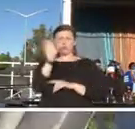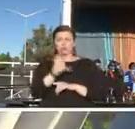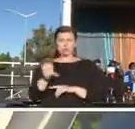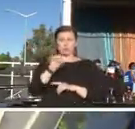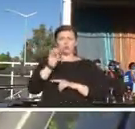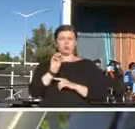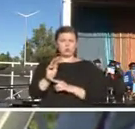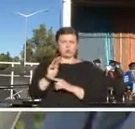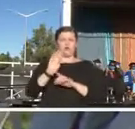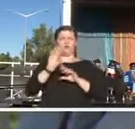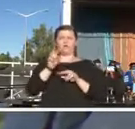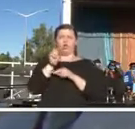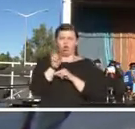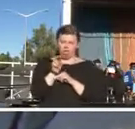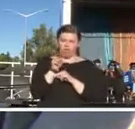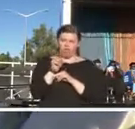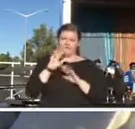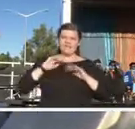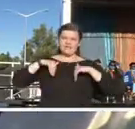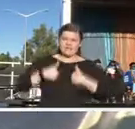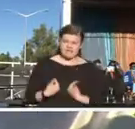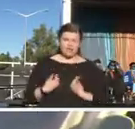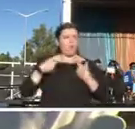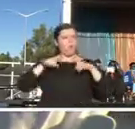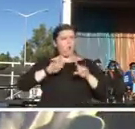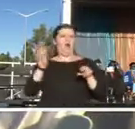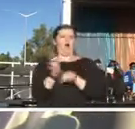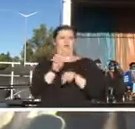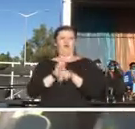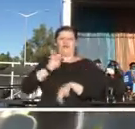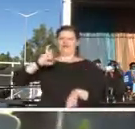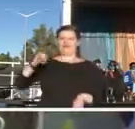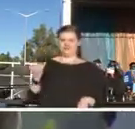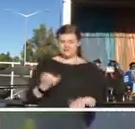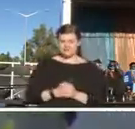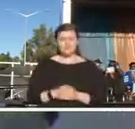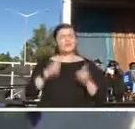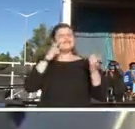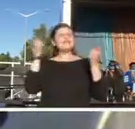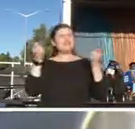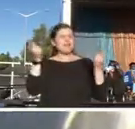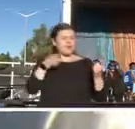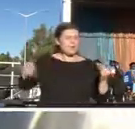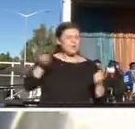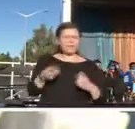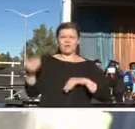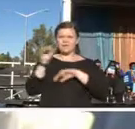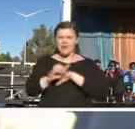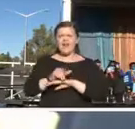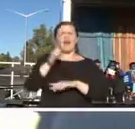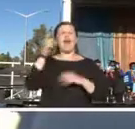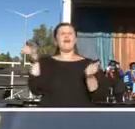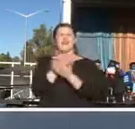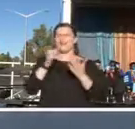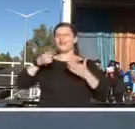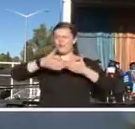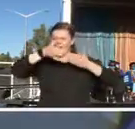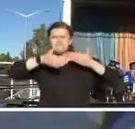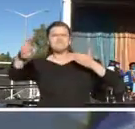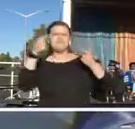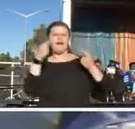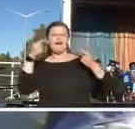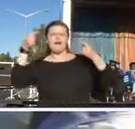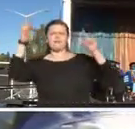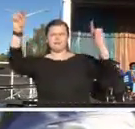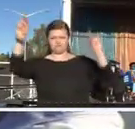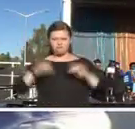Tonight, we celebrate you, your achievement, and the promise of all things that you will do moving forward.